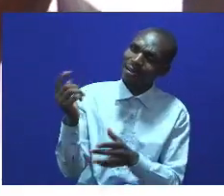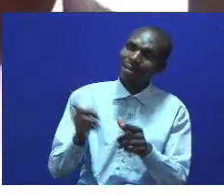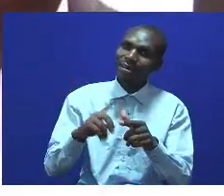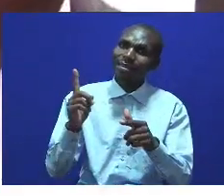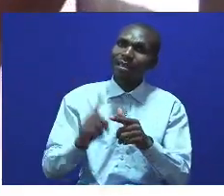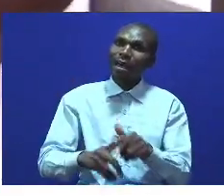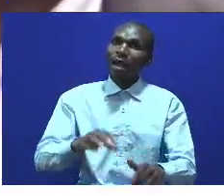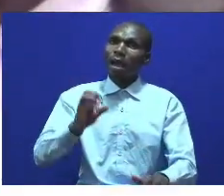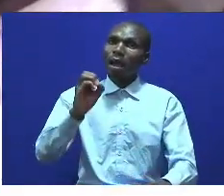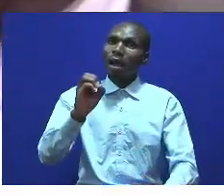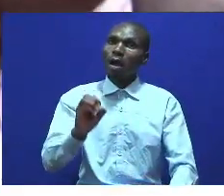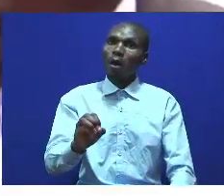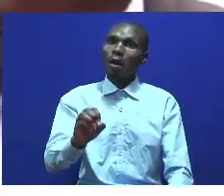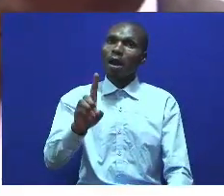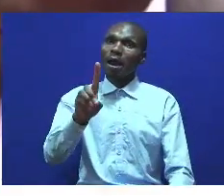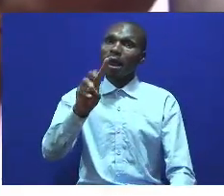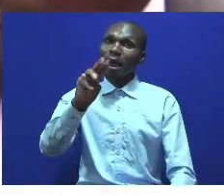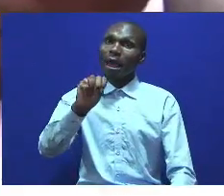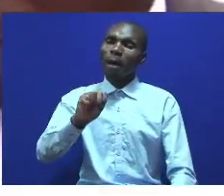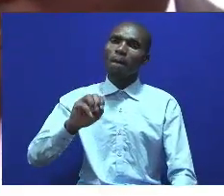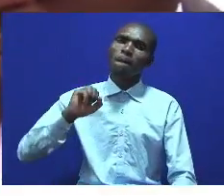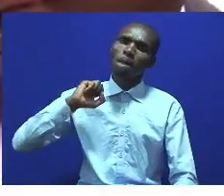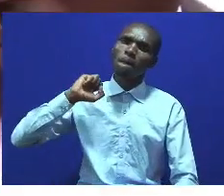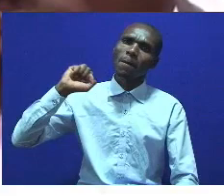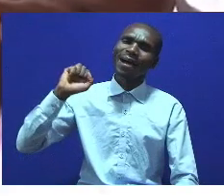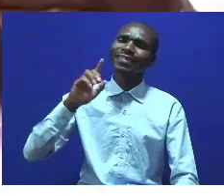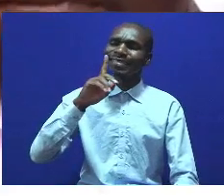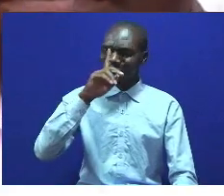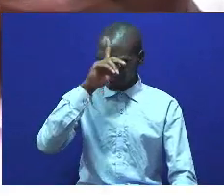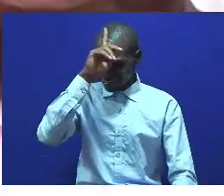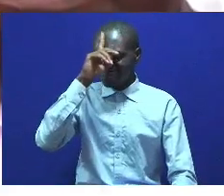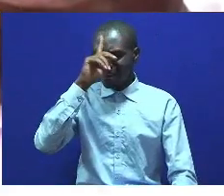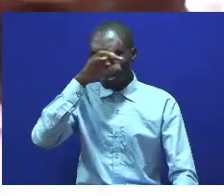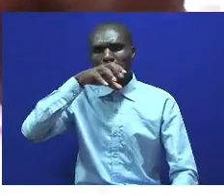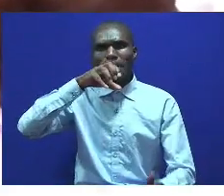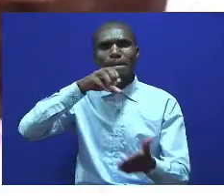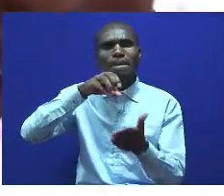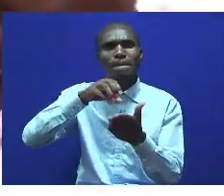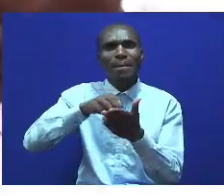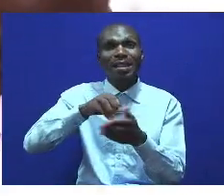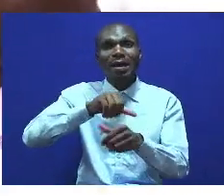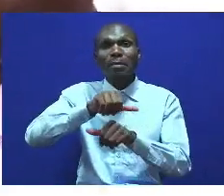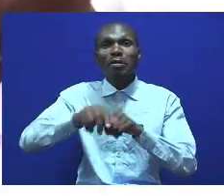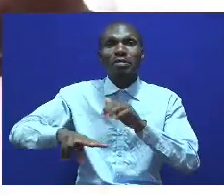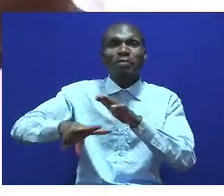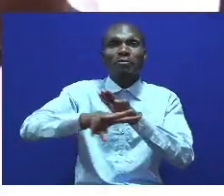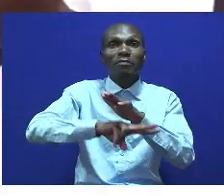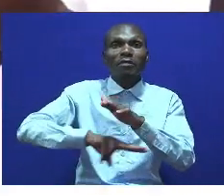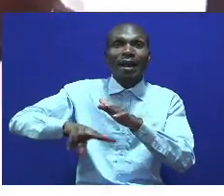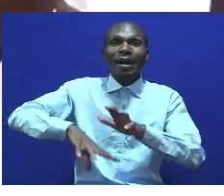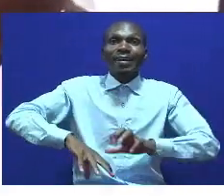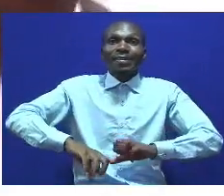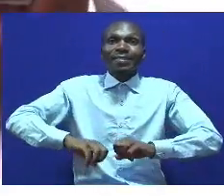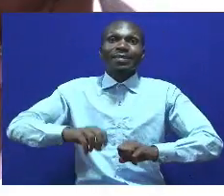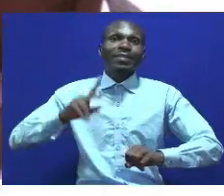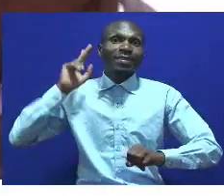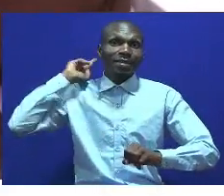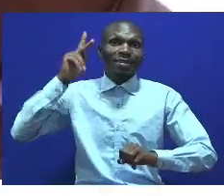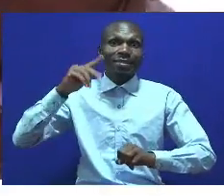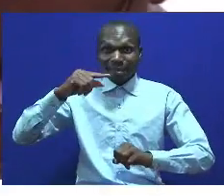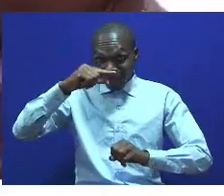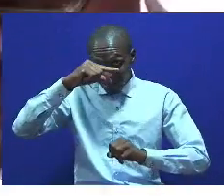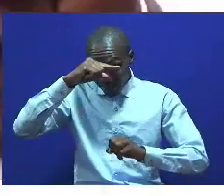wishes to express serious concern about the life and safety of its national vice chairperson and Kisi governor His Excellency Simba